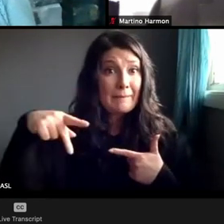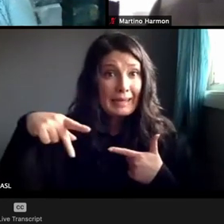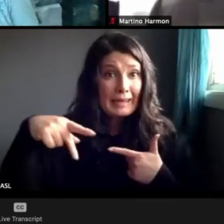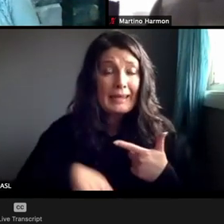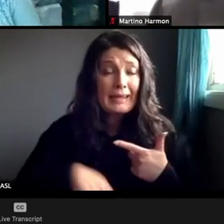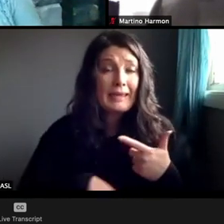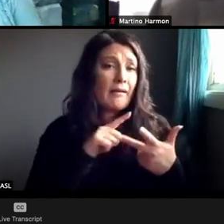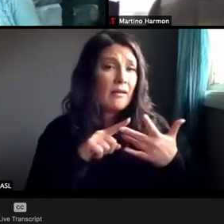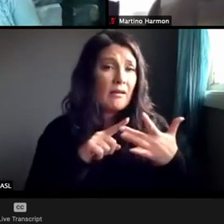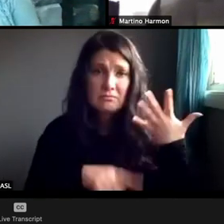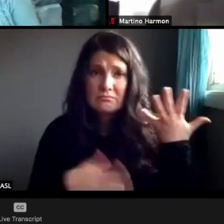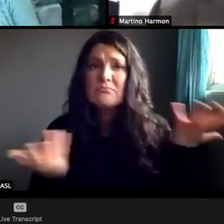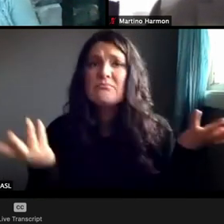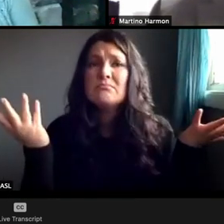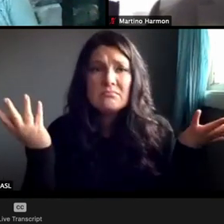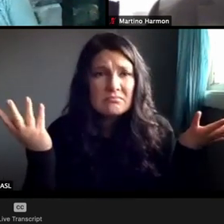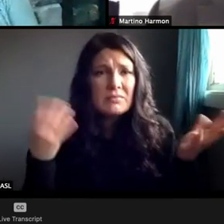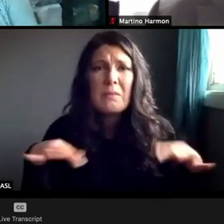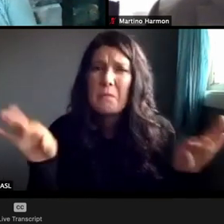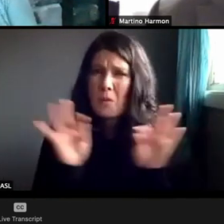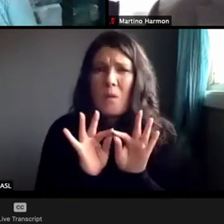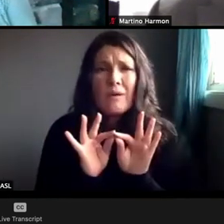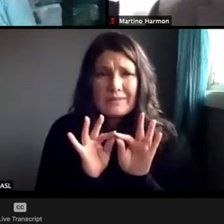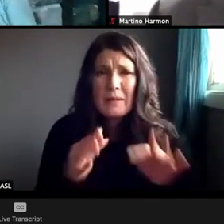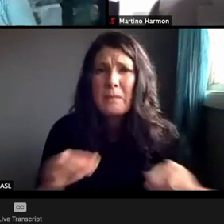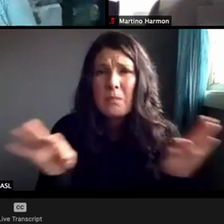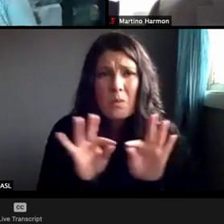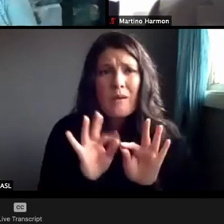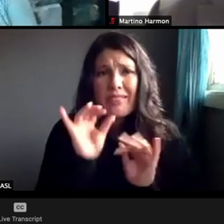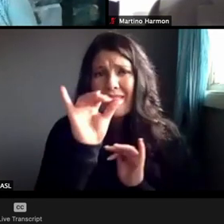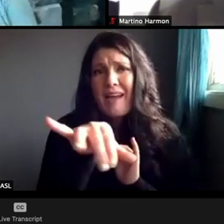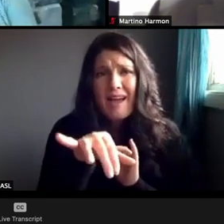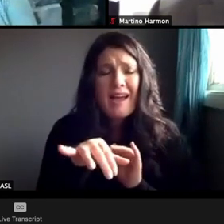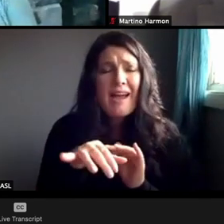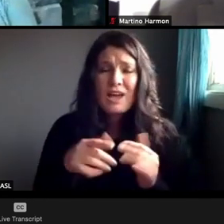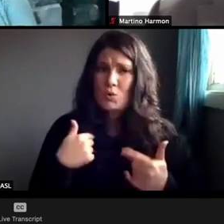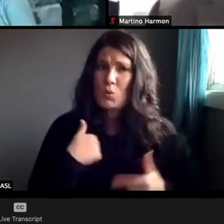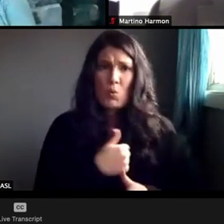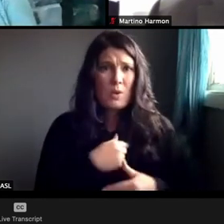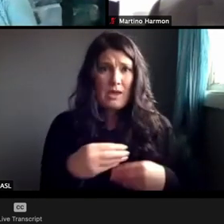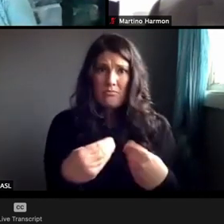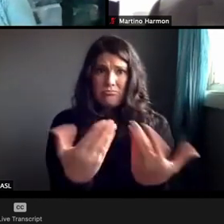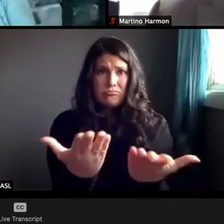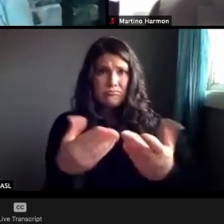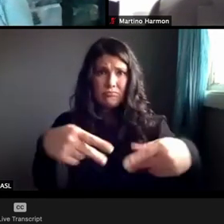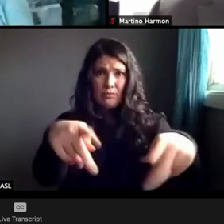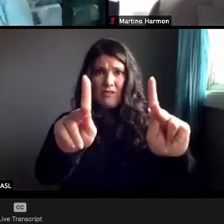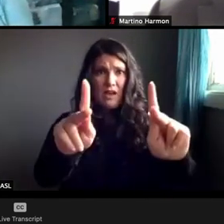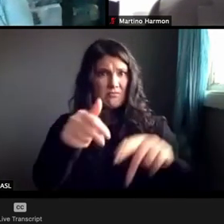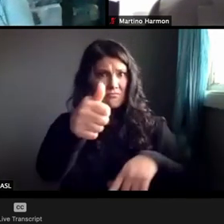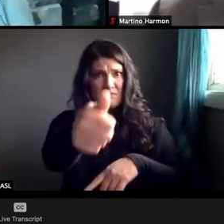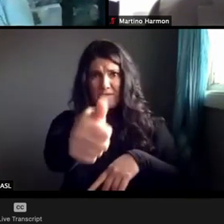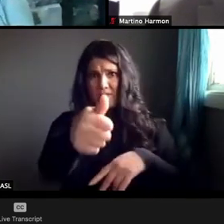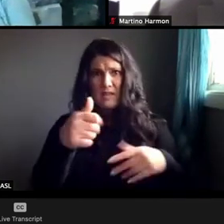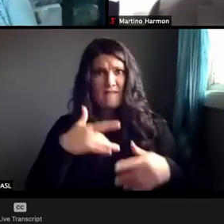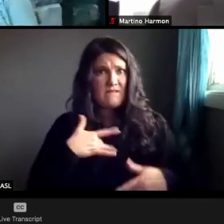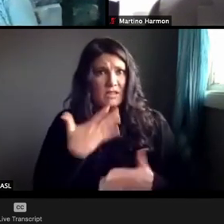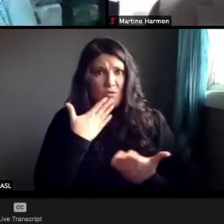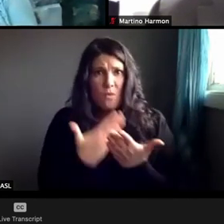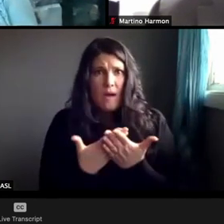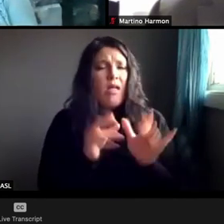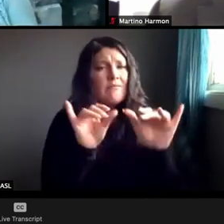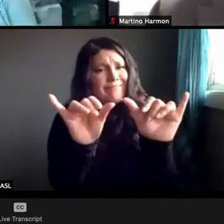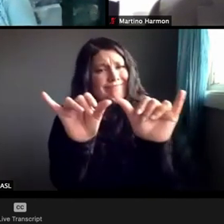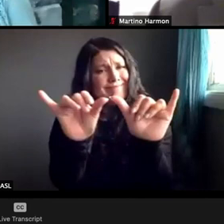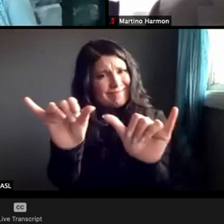just important that we give people the space and the time that if you're not feeling well, you should not be arriving at work